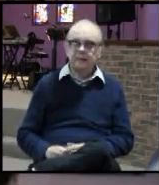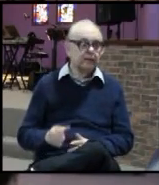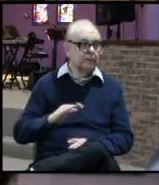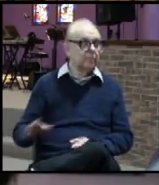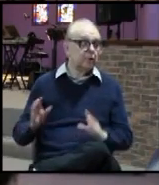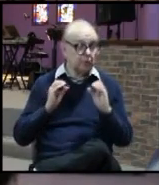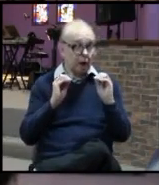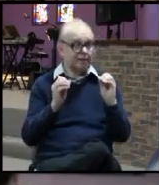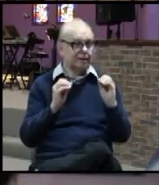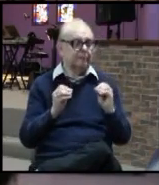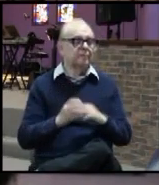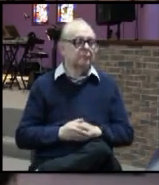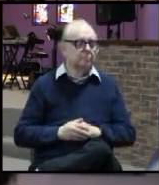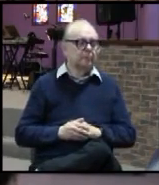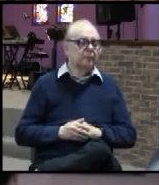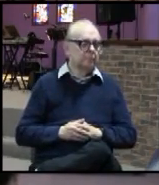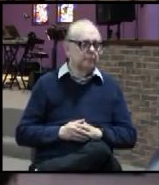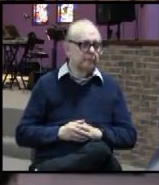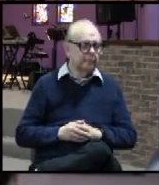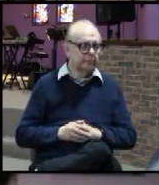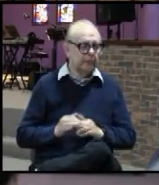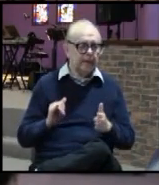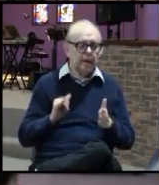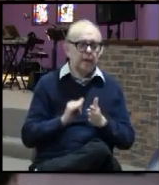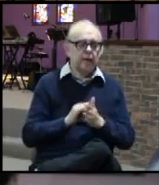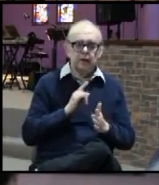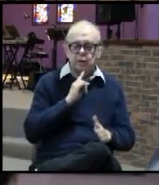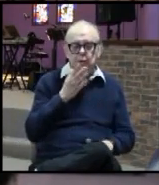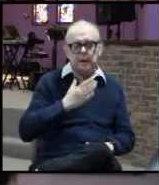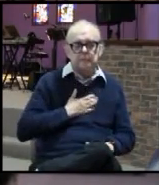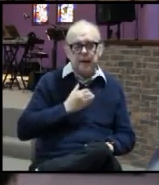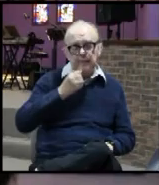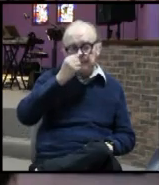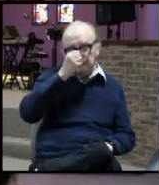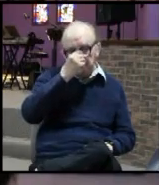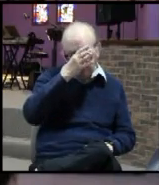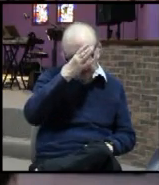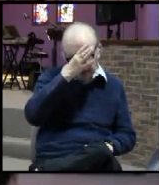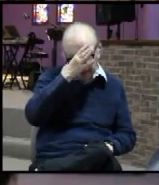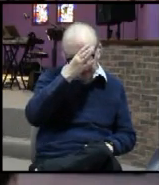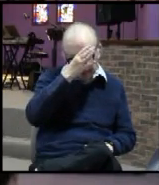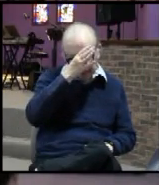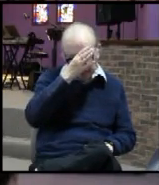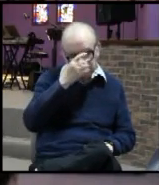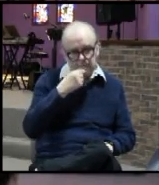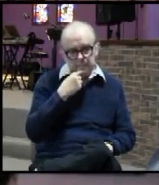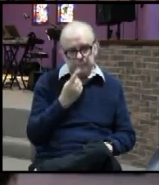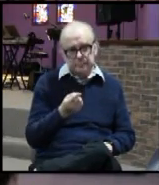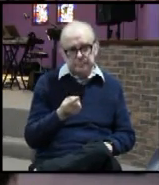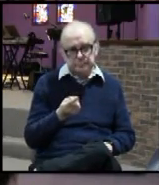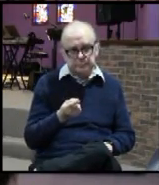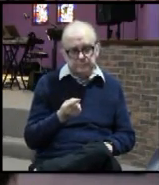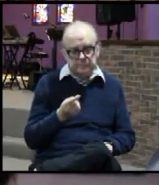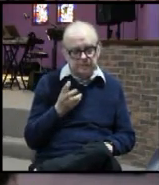Children are taught, this is my Father. Okay? So Jesus was telling us, he said,